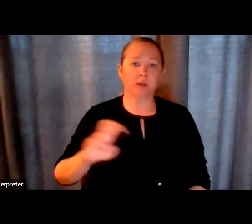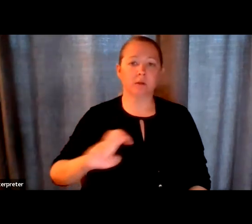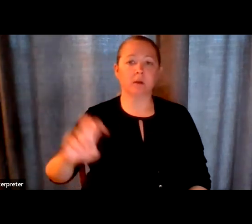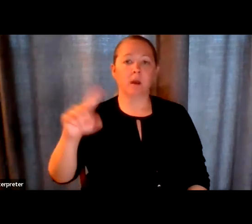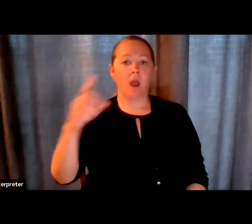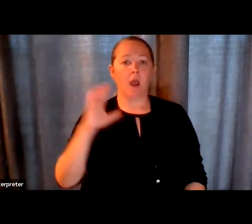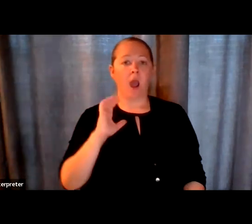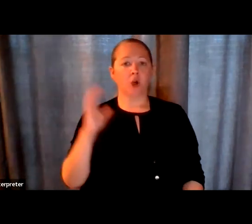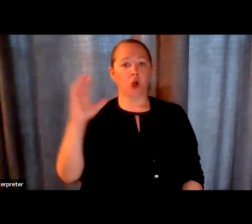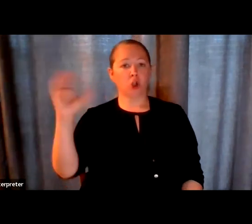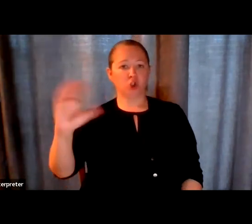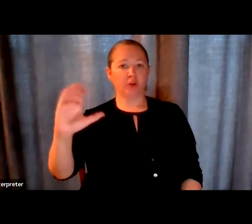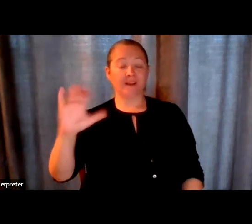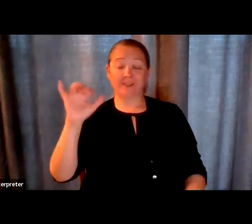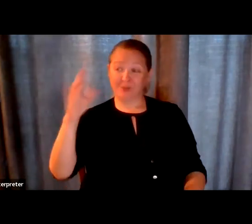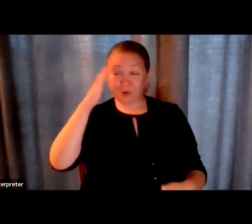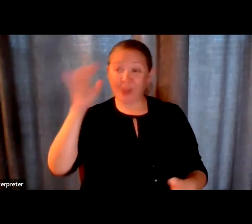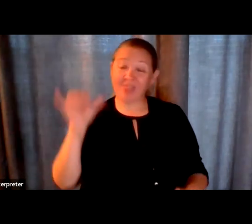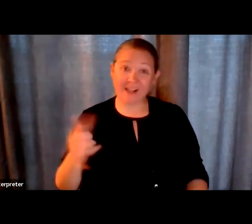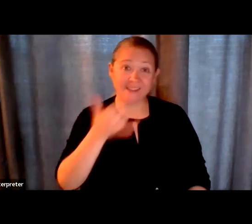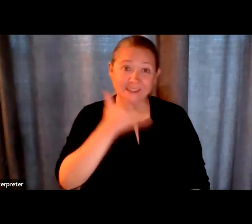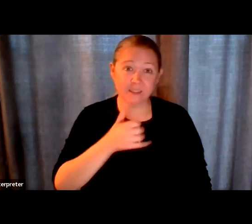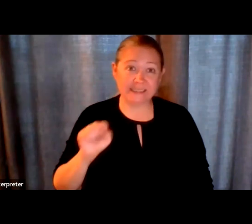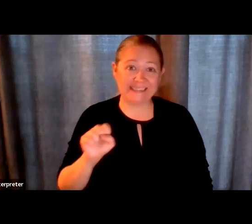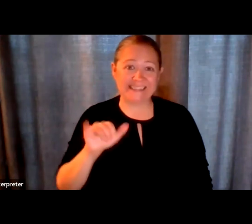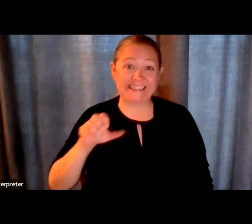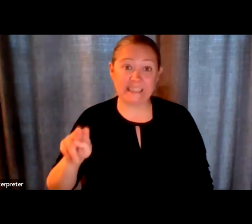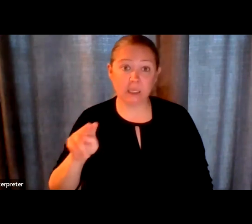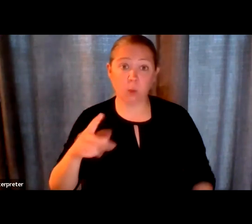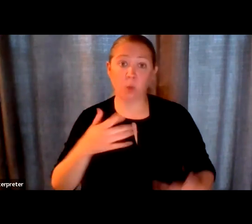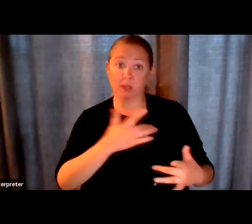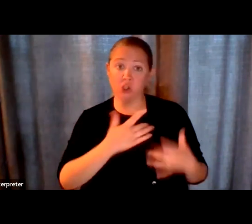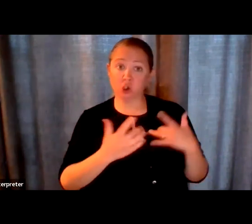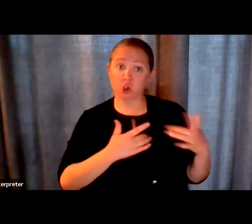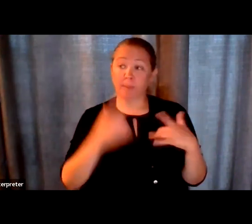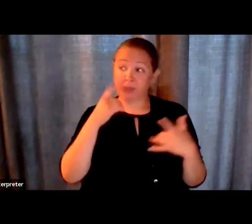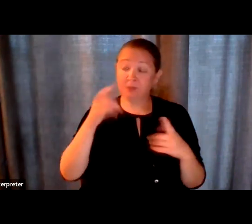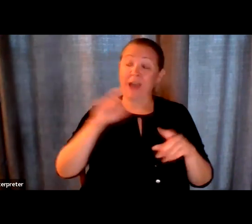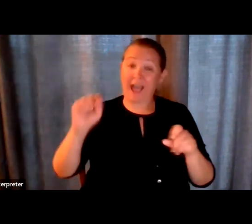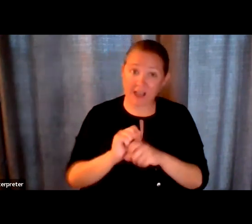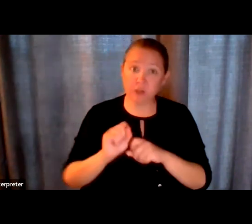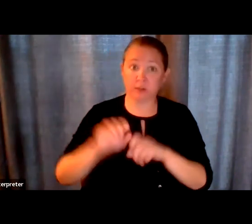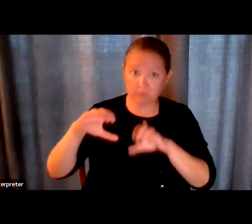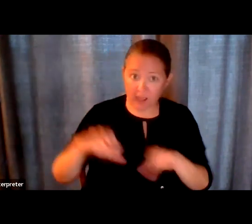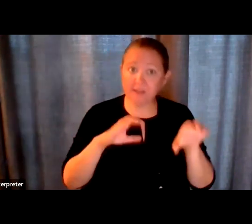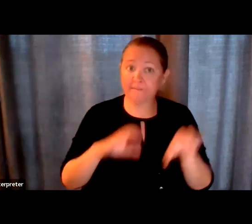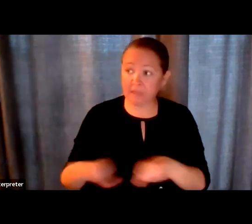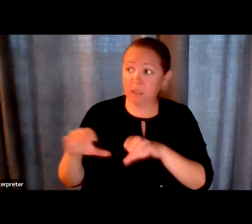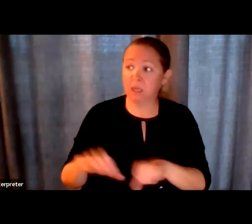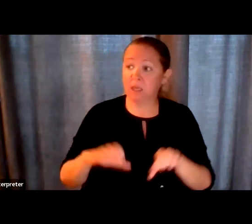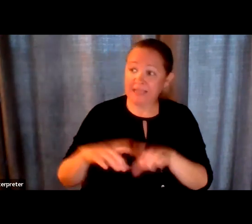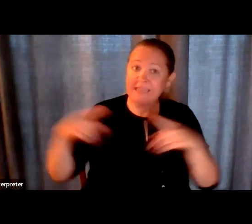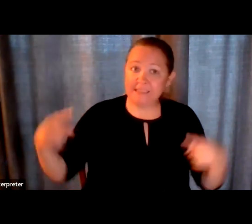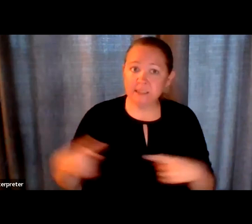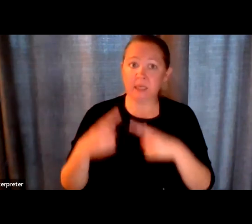say we are concerned because you're actively sinning against Jesus. And you know, it sounds